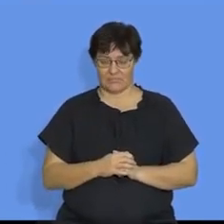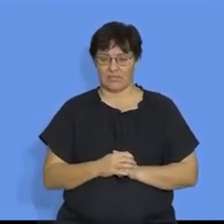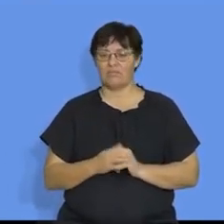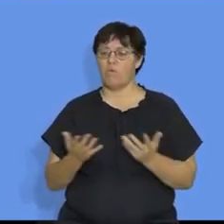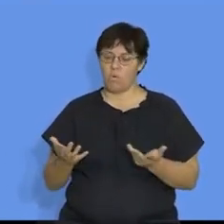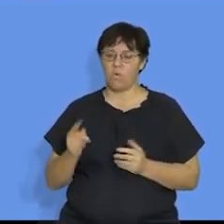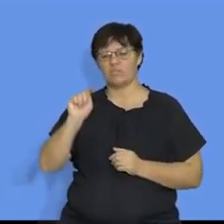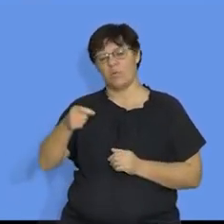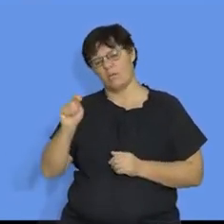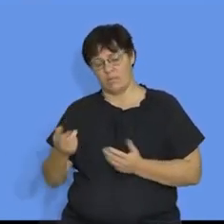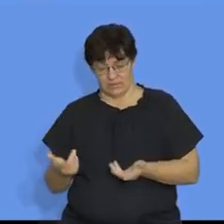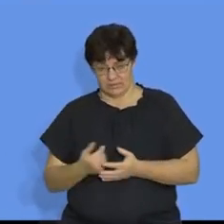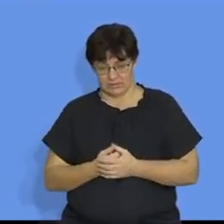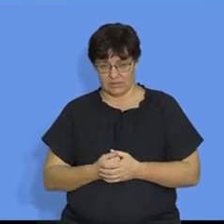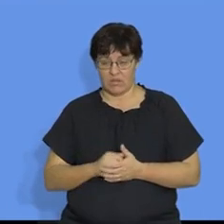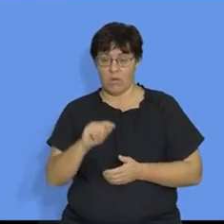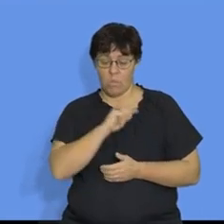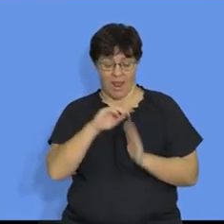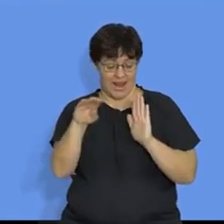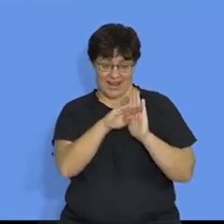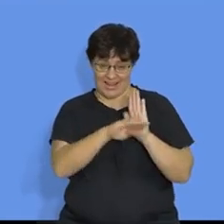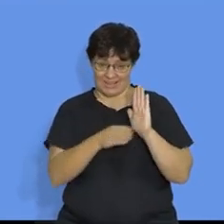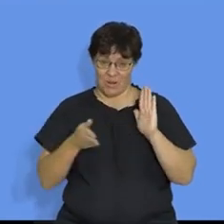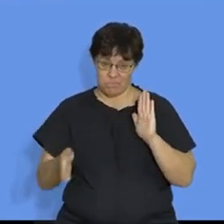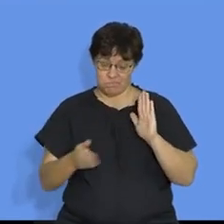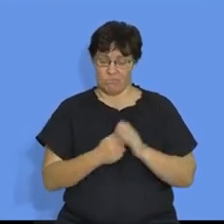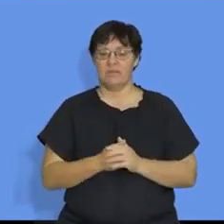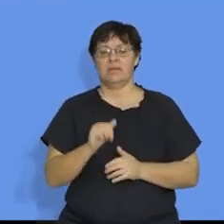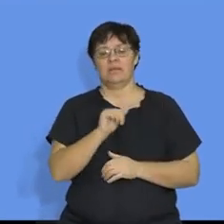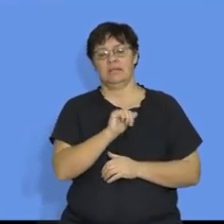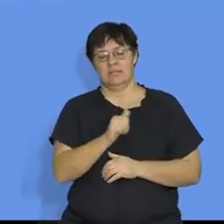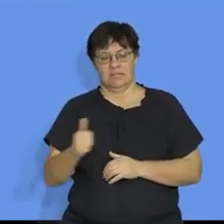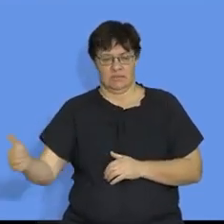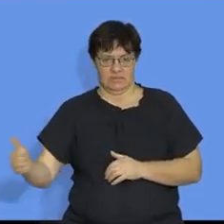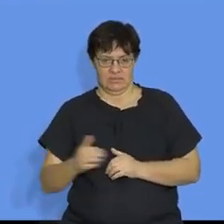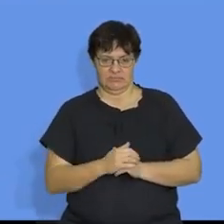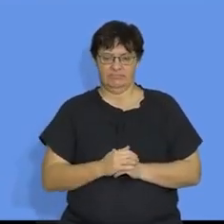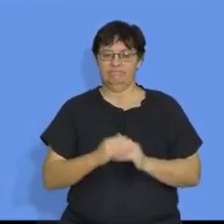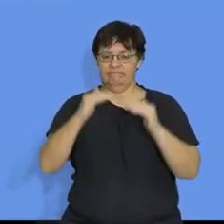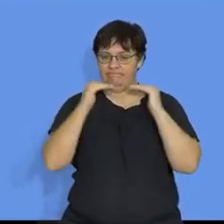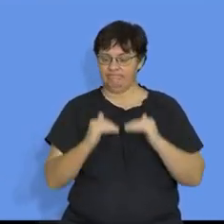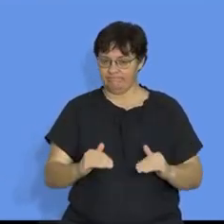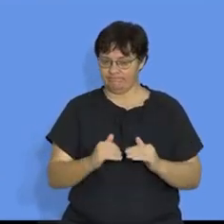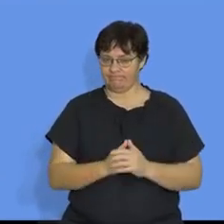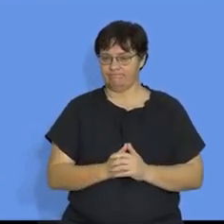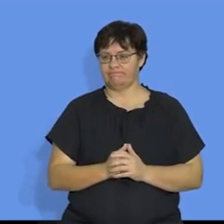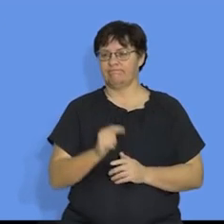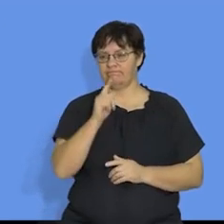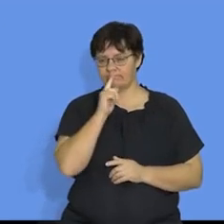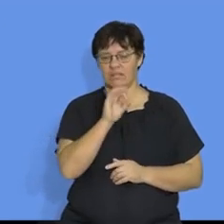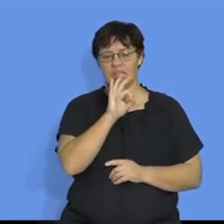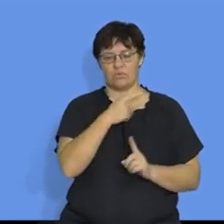indicated with commas. Because it is a list, it is a sequence. But underneath that, you can see